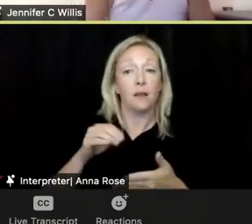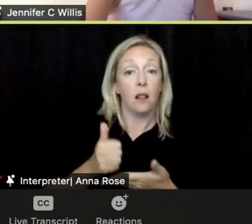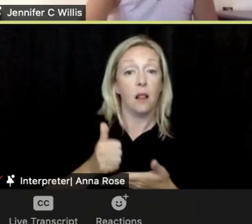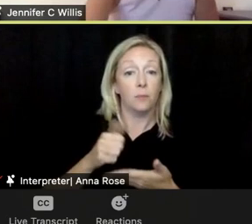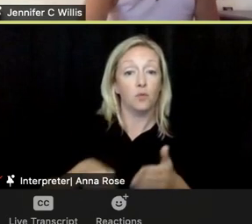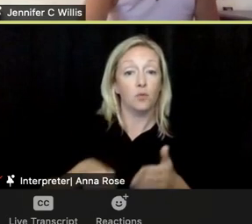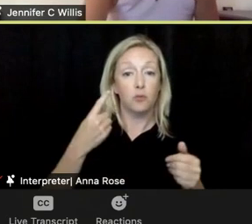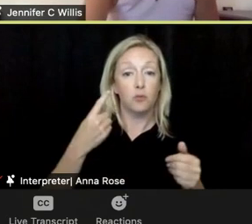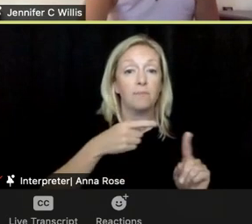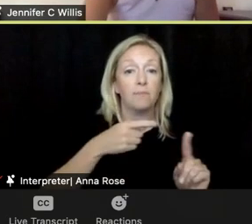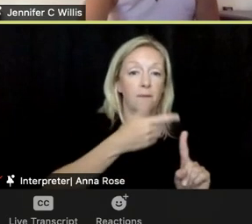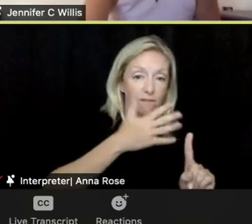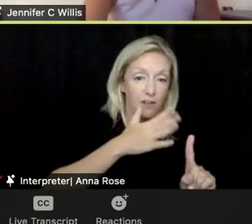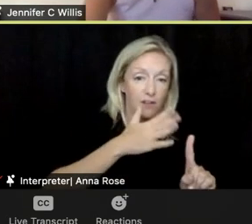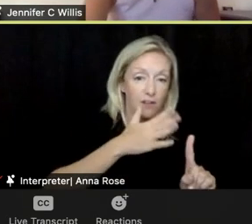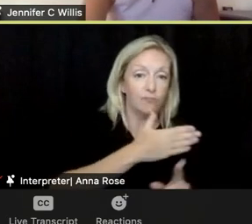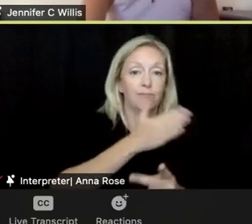next thing.